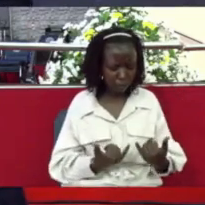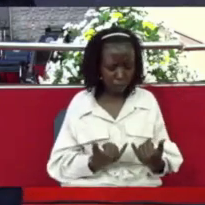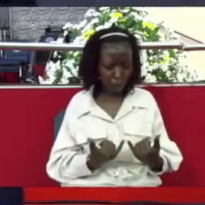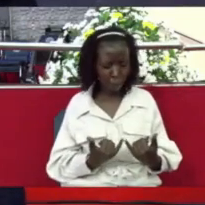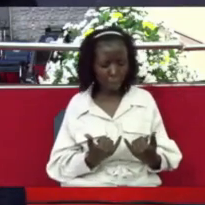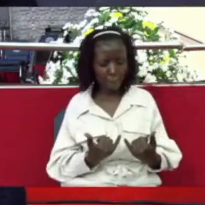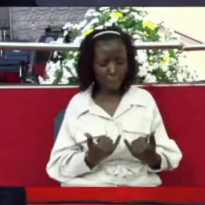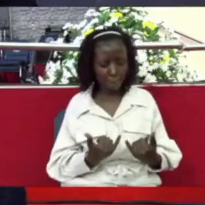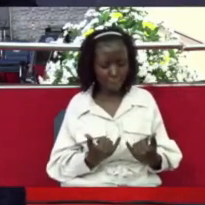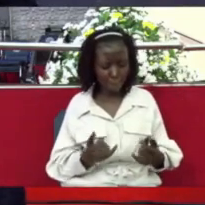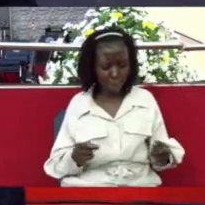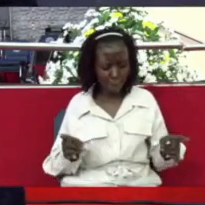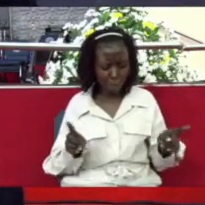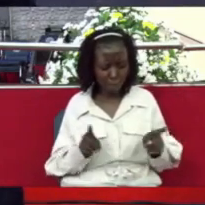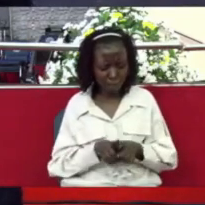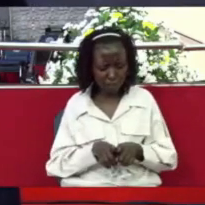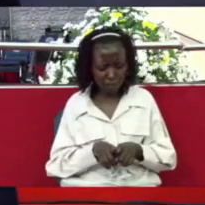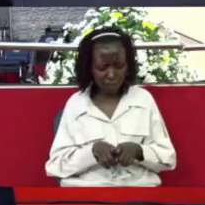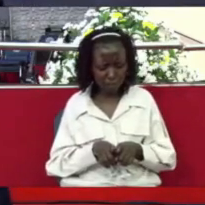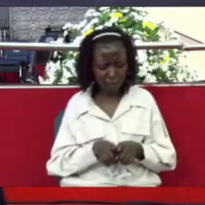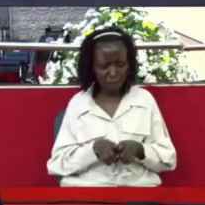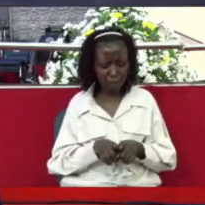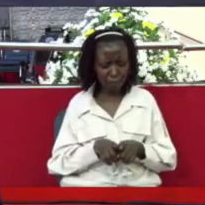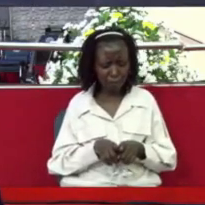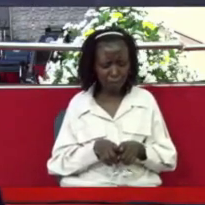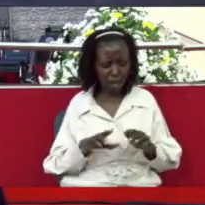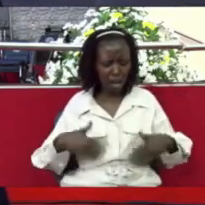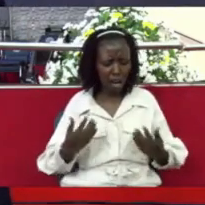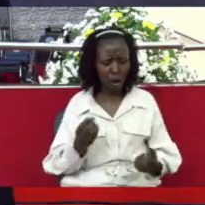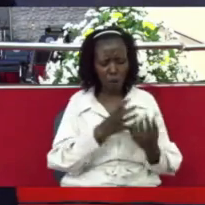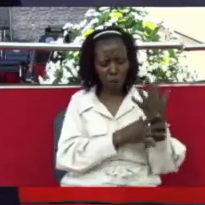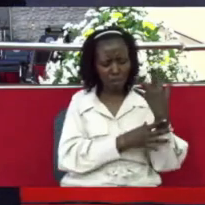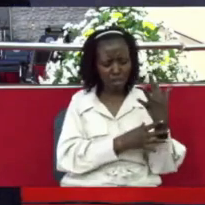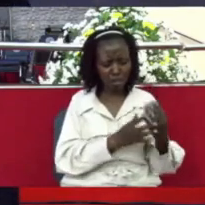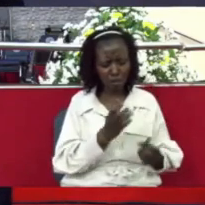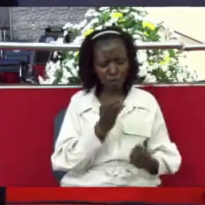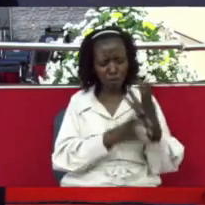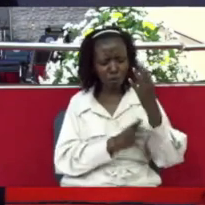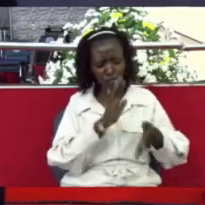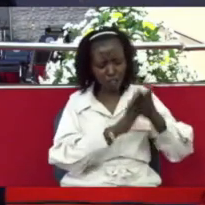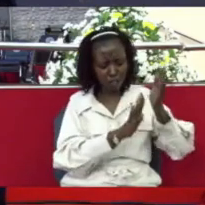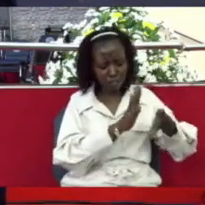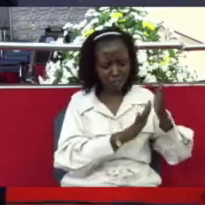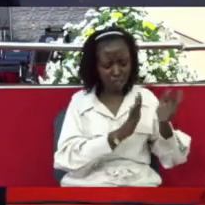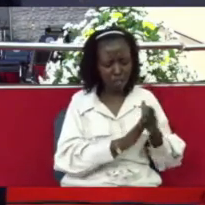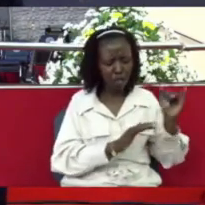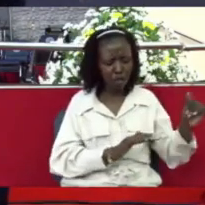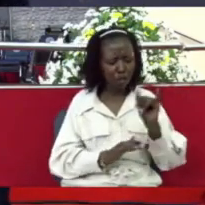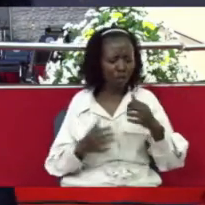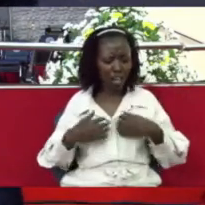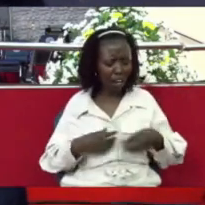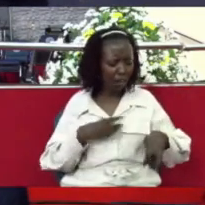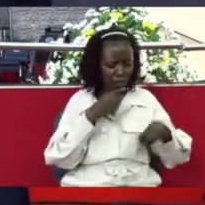like grass being sown. So if they're hungry, they'll have food. If they need a